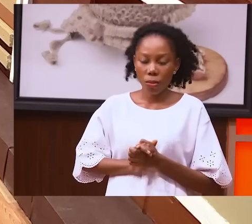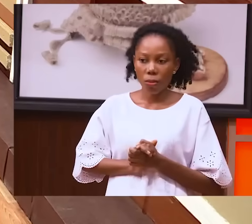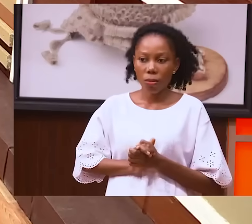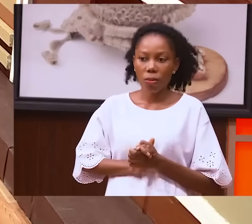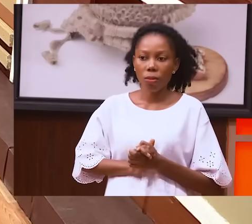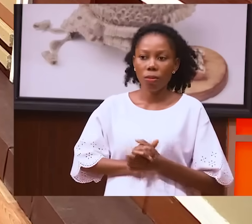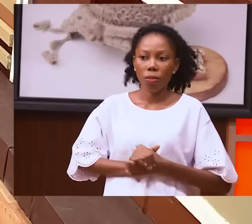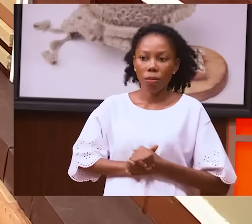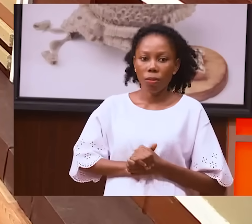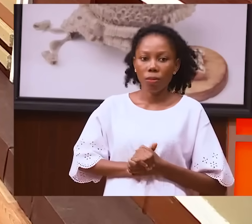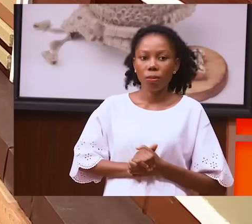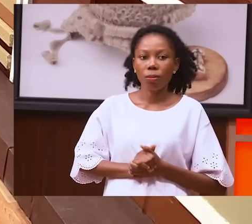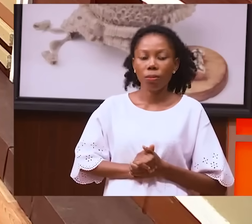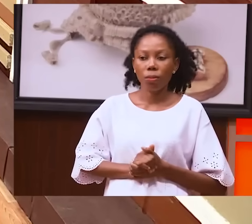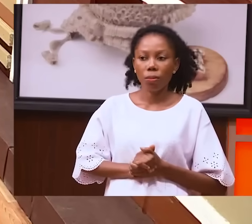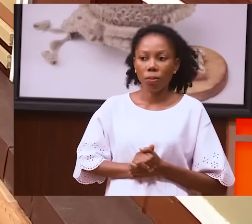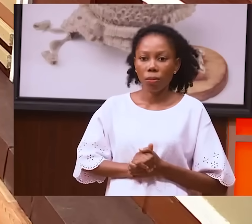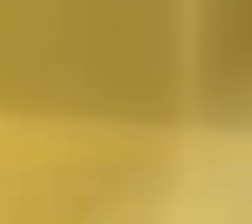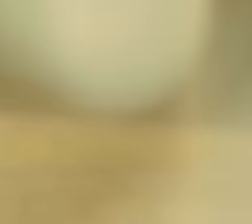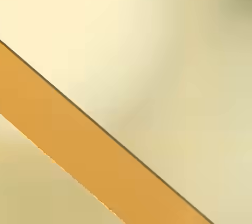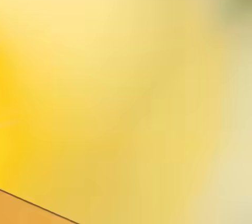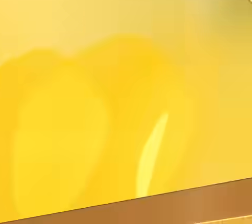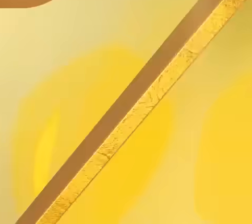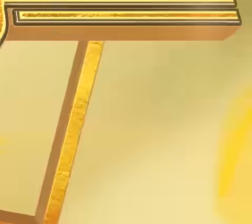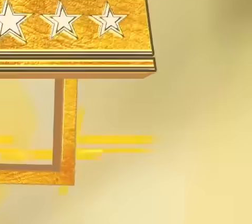I hope you speed it up. You can both. Thank you.